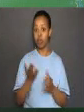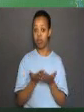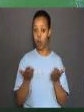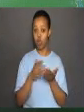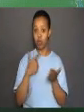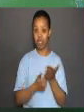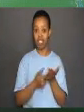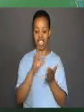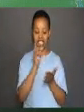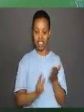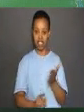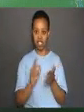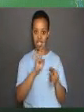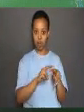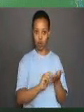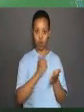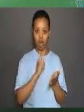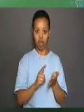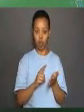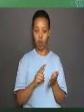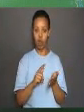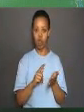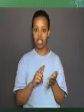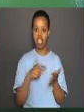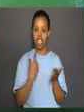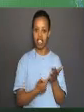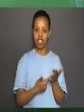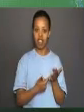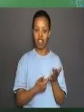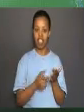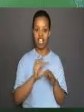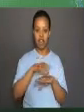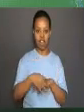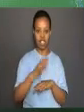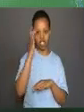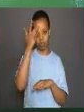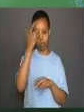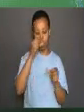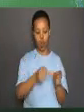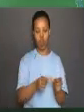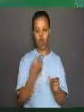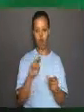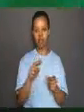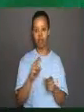this list is capable of becoming a habitat for an infectious disease.